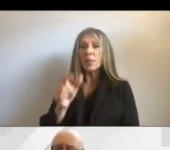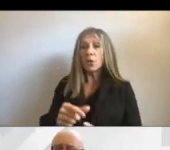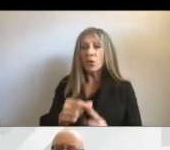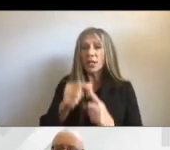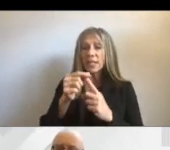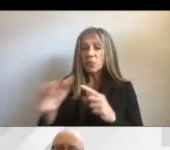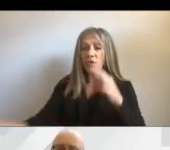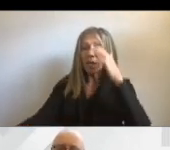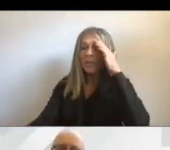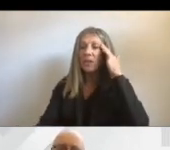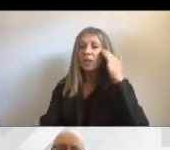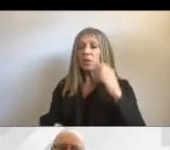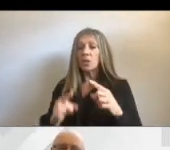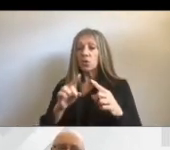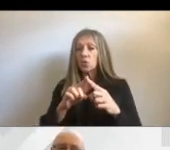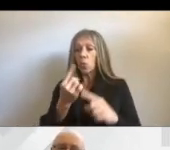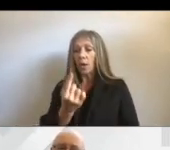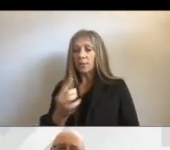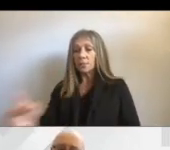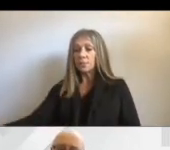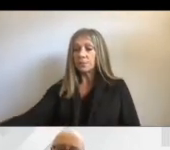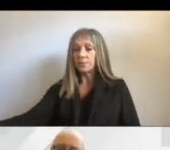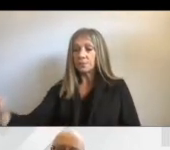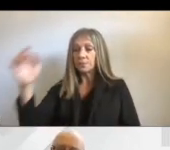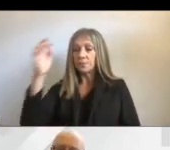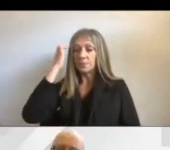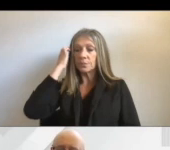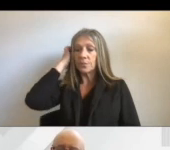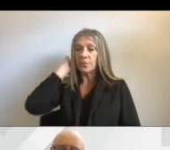DOT's standards for